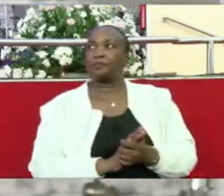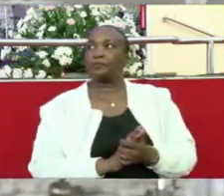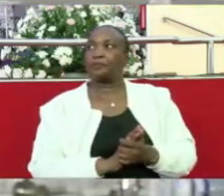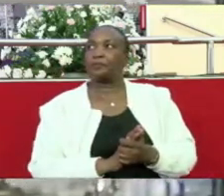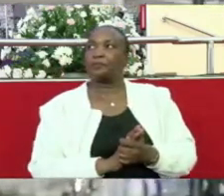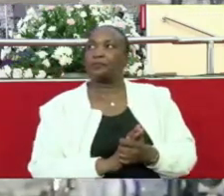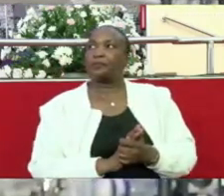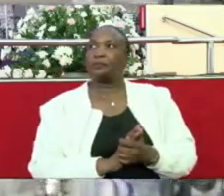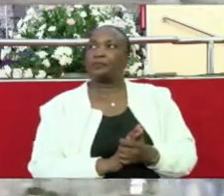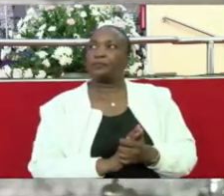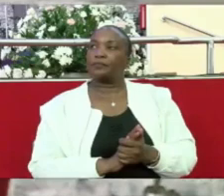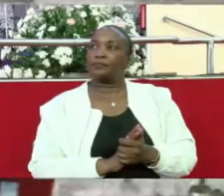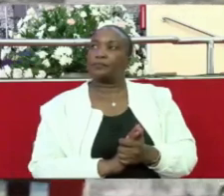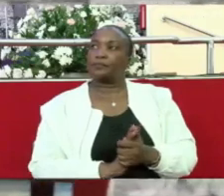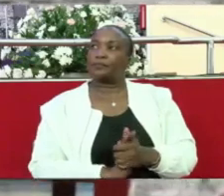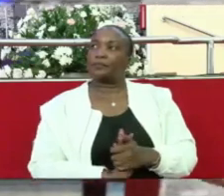sometimes.